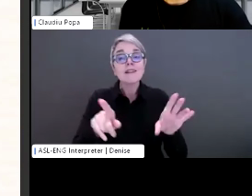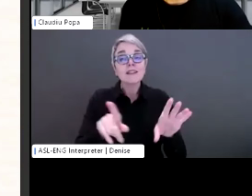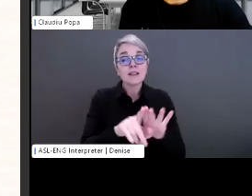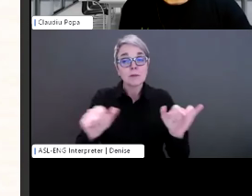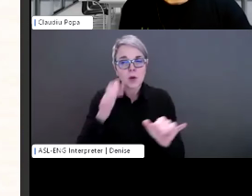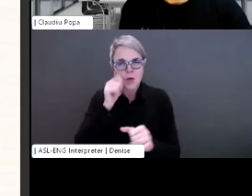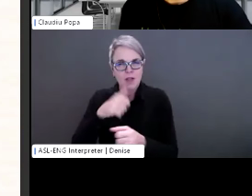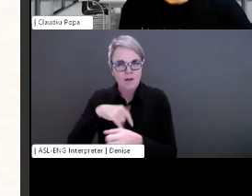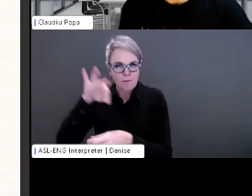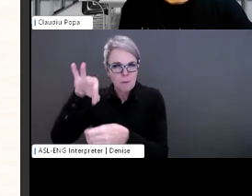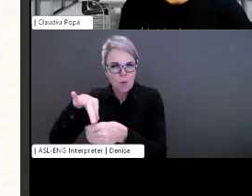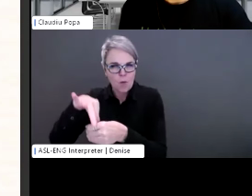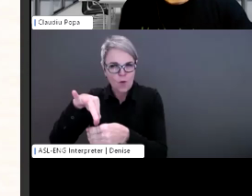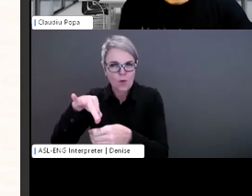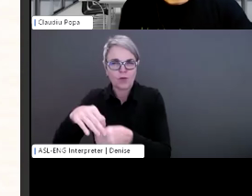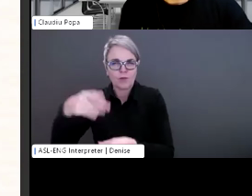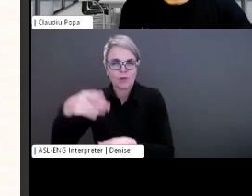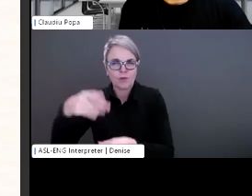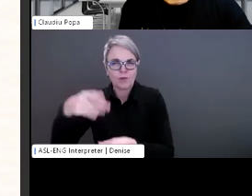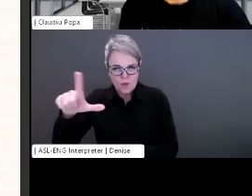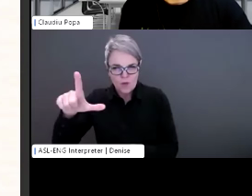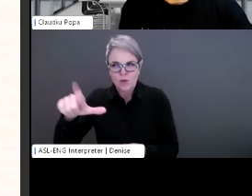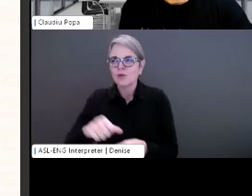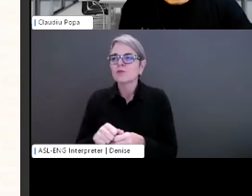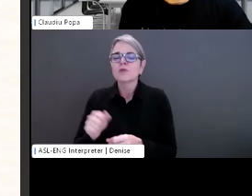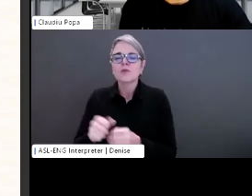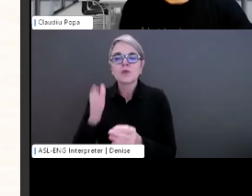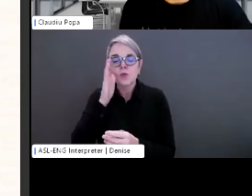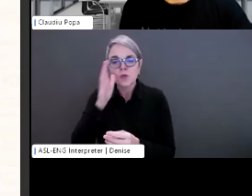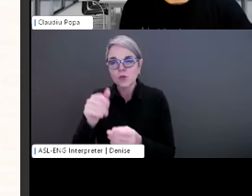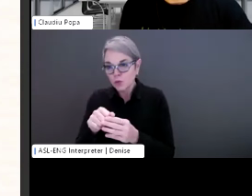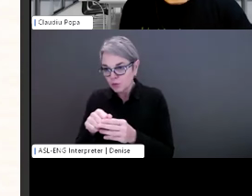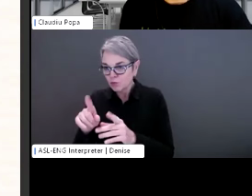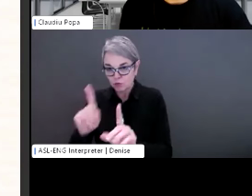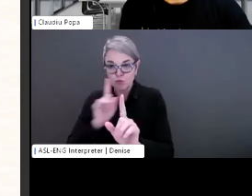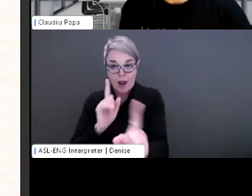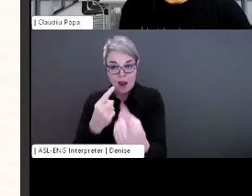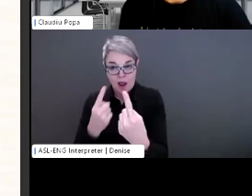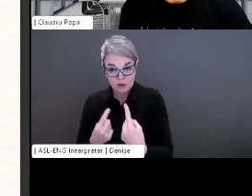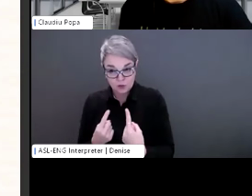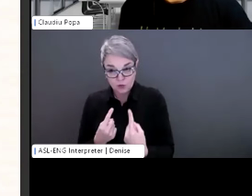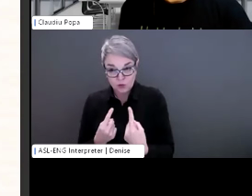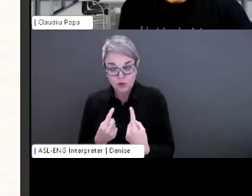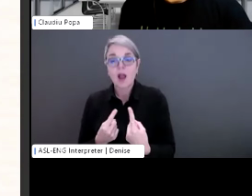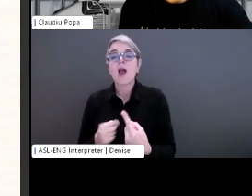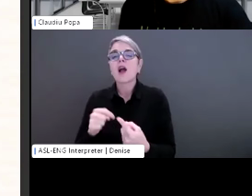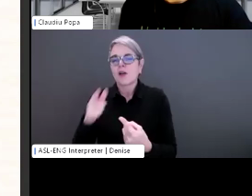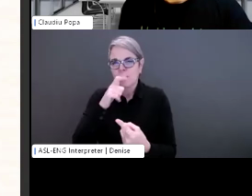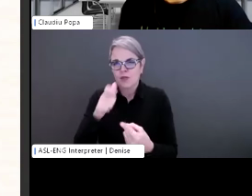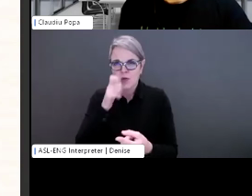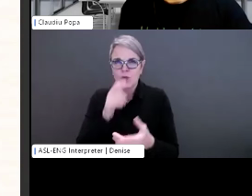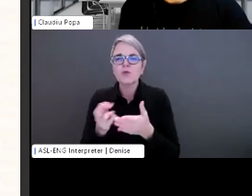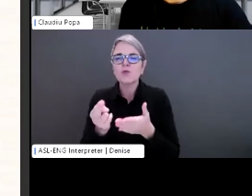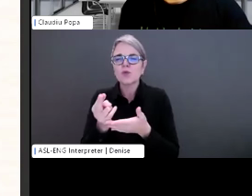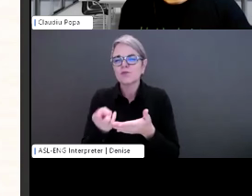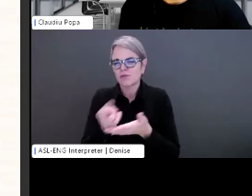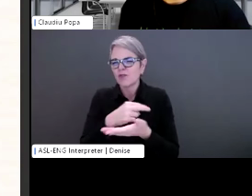everybody's answers once everybody's had a second to answer that poll. Okay, is that poll appearing now? 1